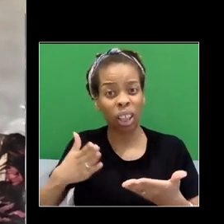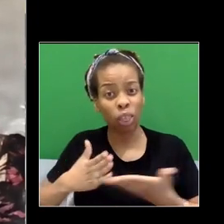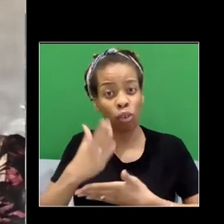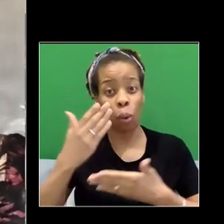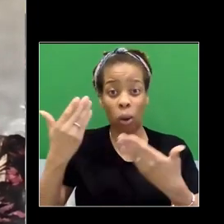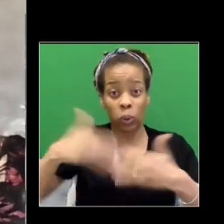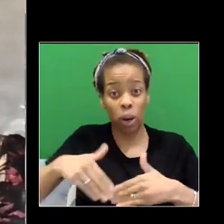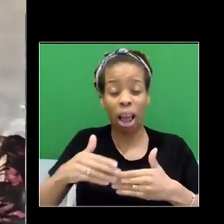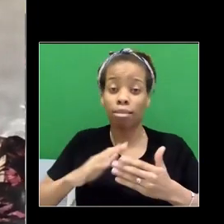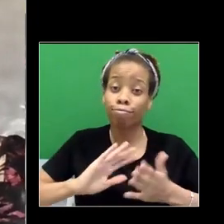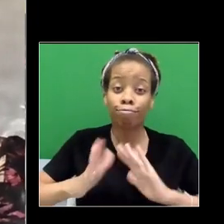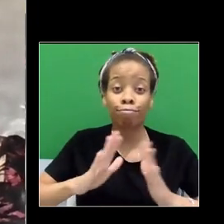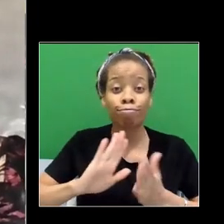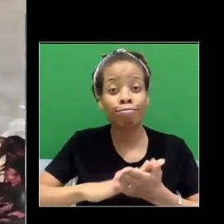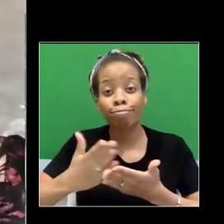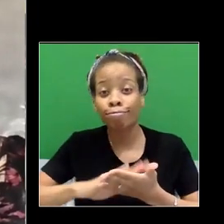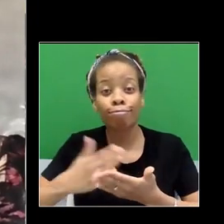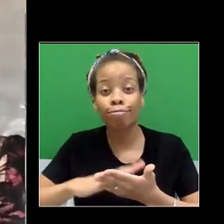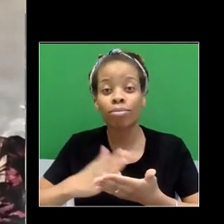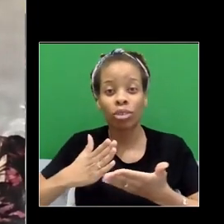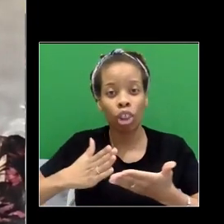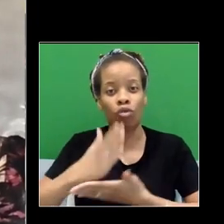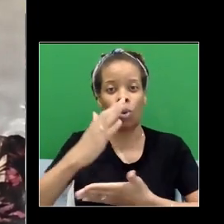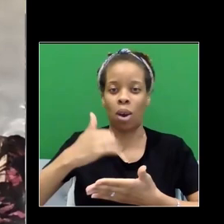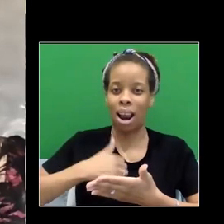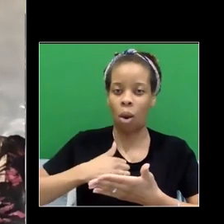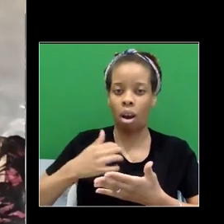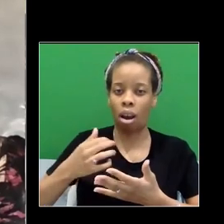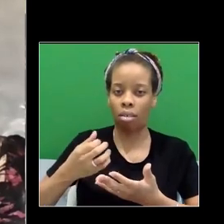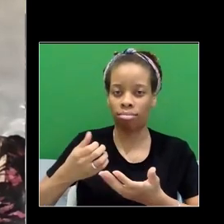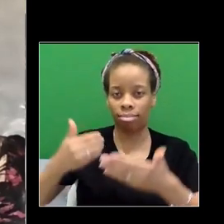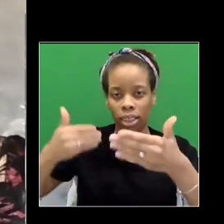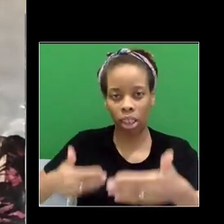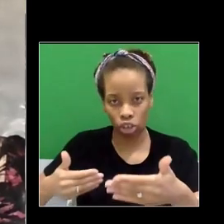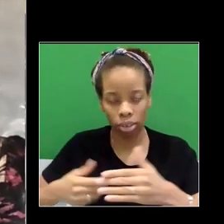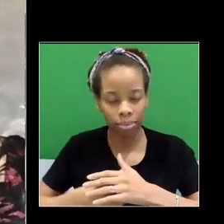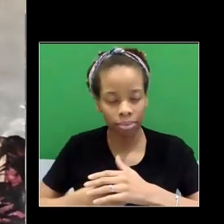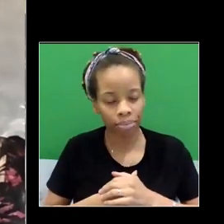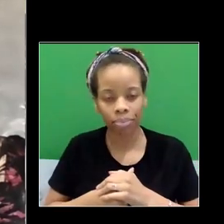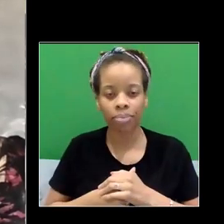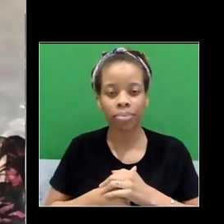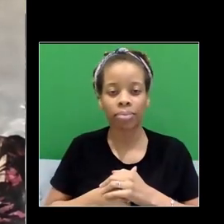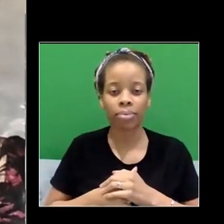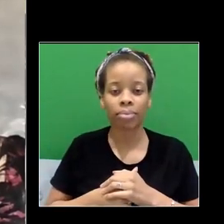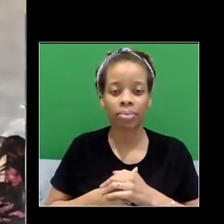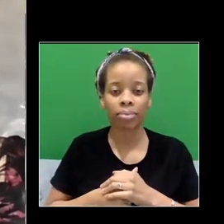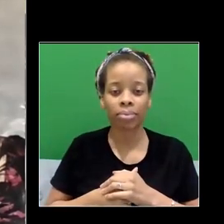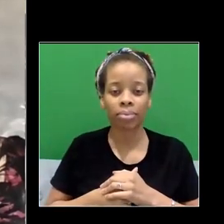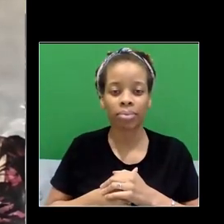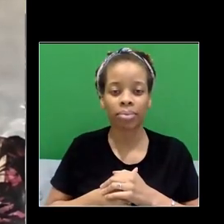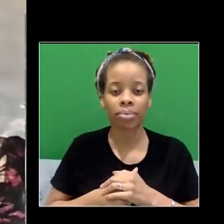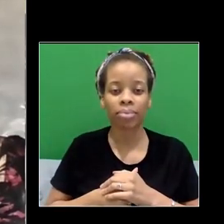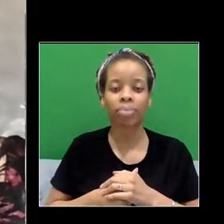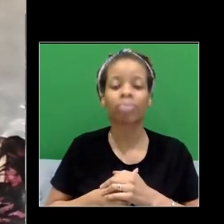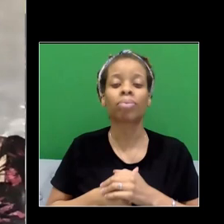will continue to sign through our Q&A from our wider audience. And thank you very